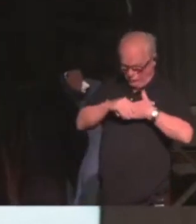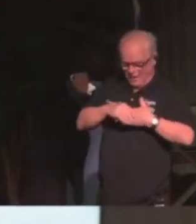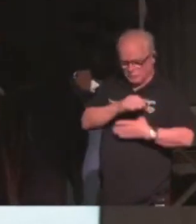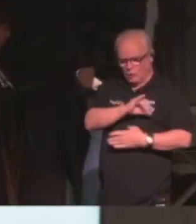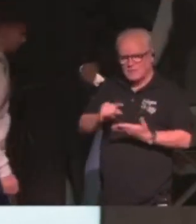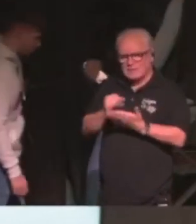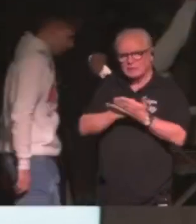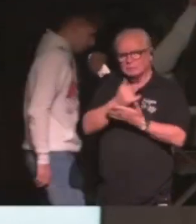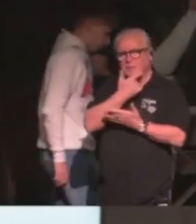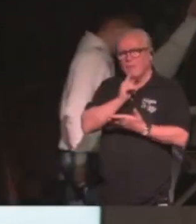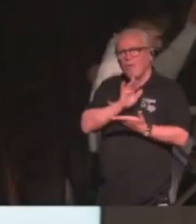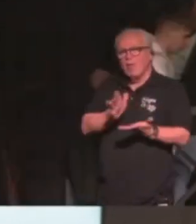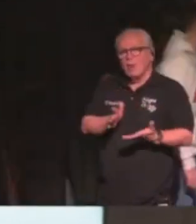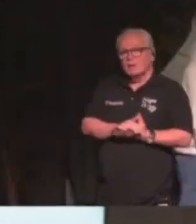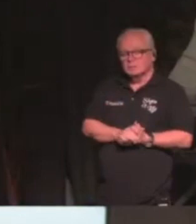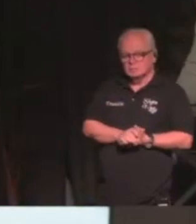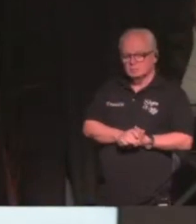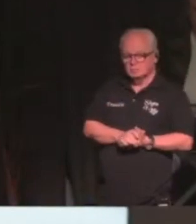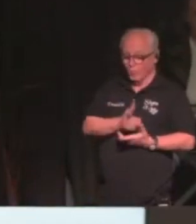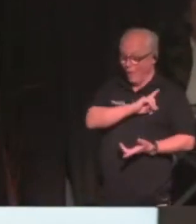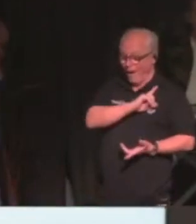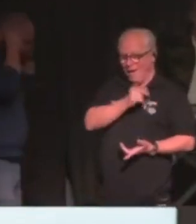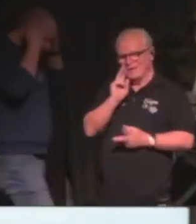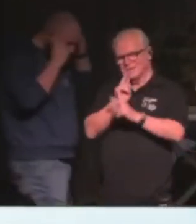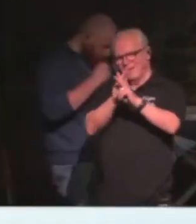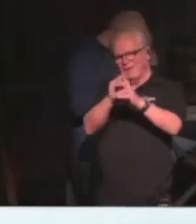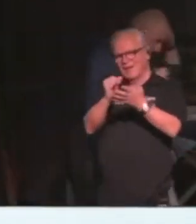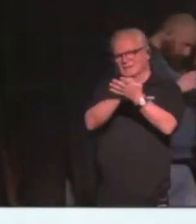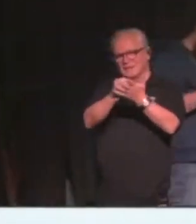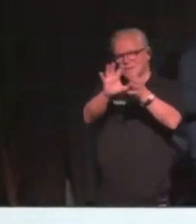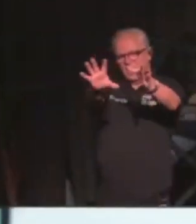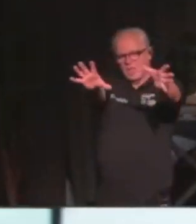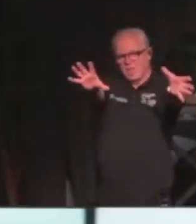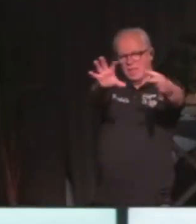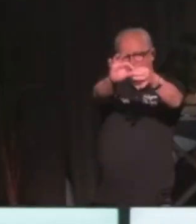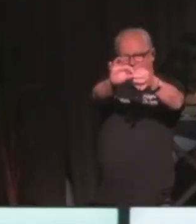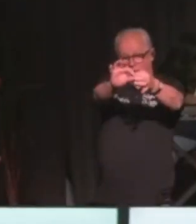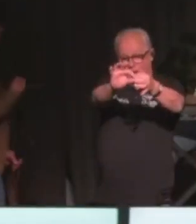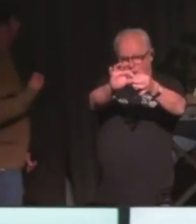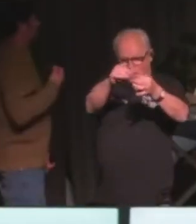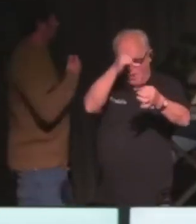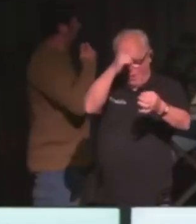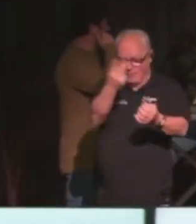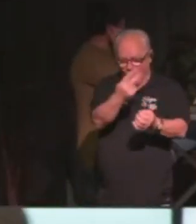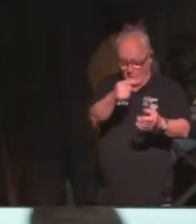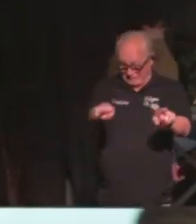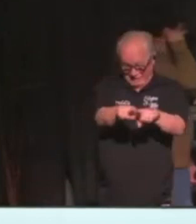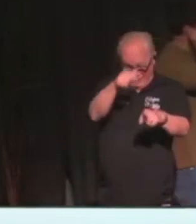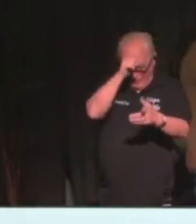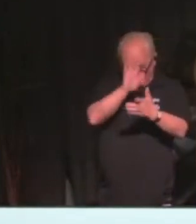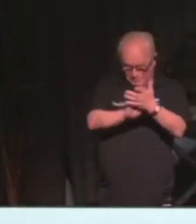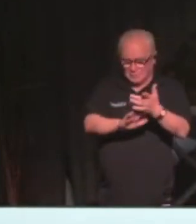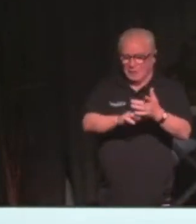sinners. Because they can come along with you and know that you have stepped into their shoes and that they are praying for